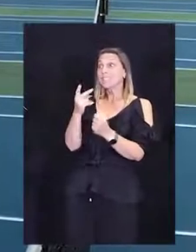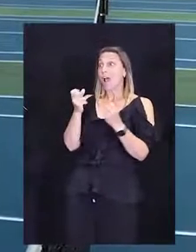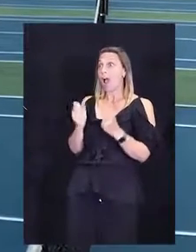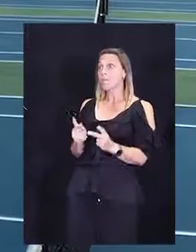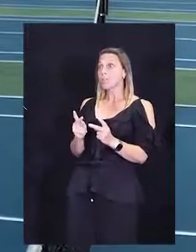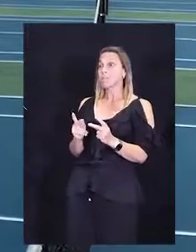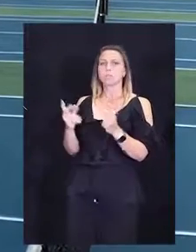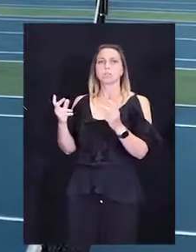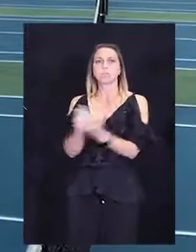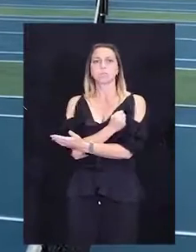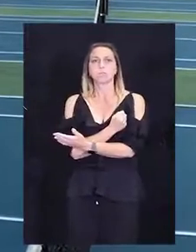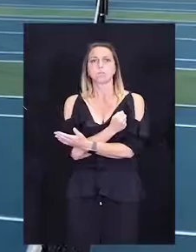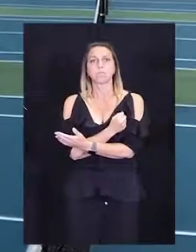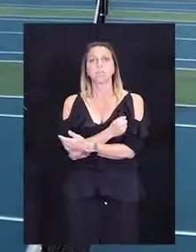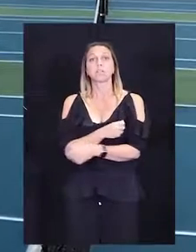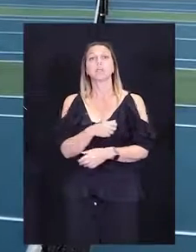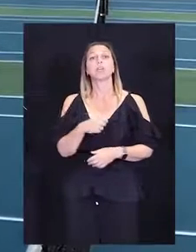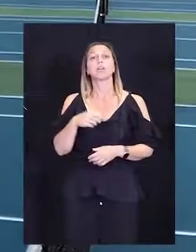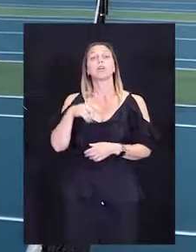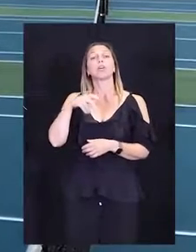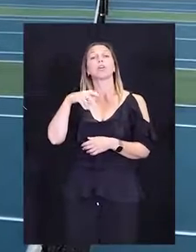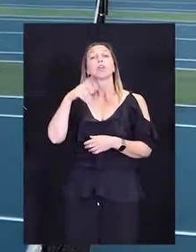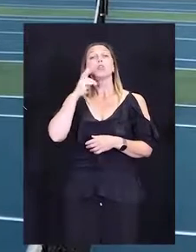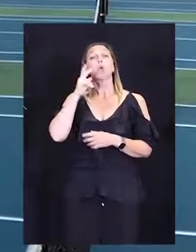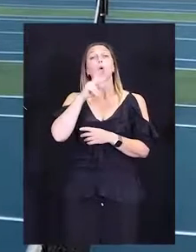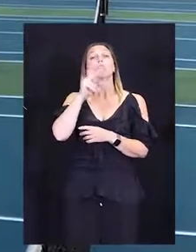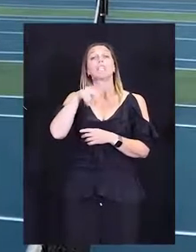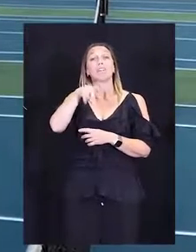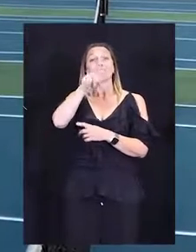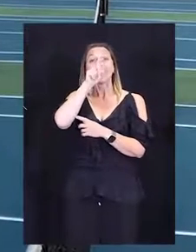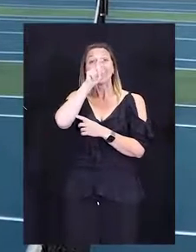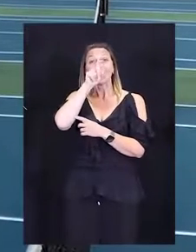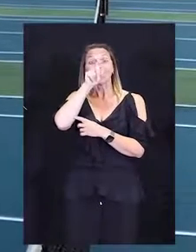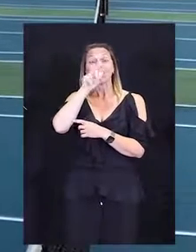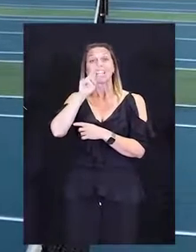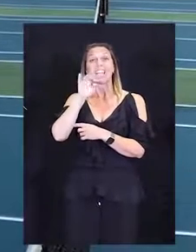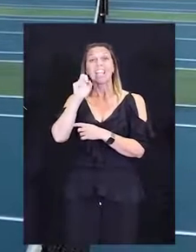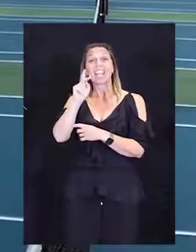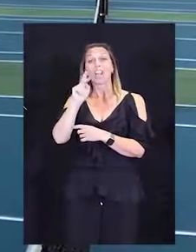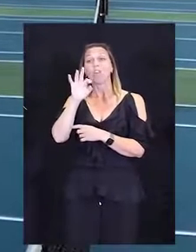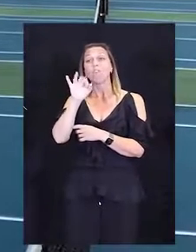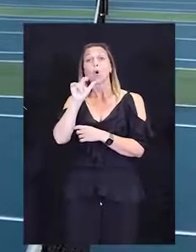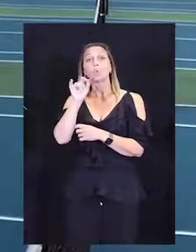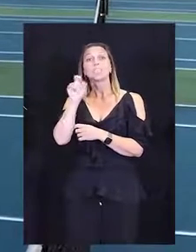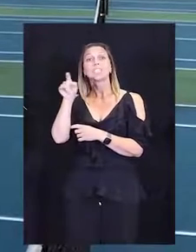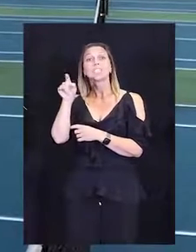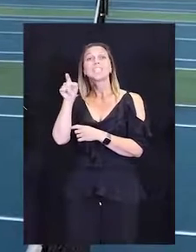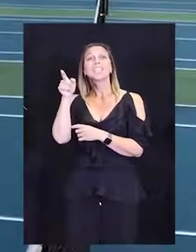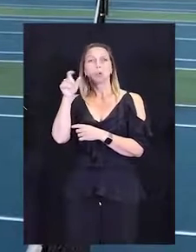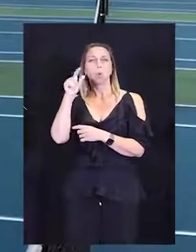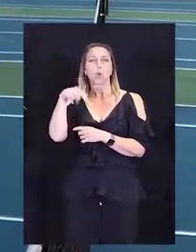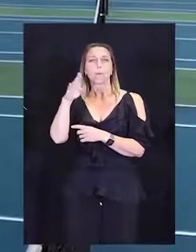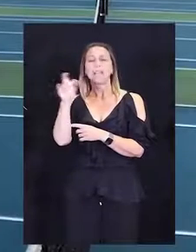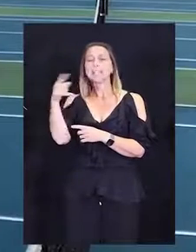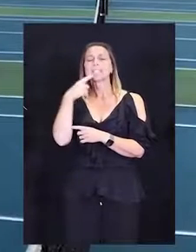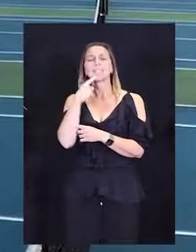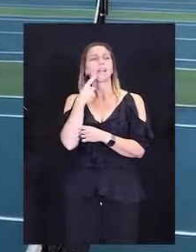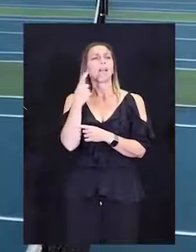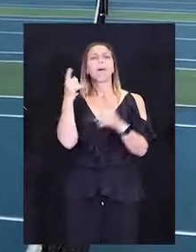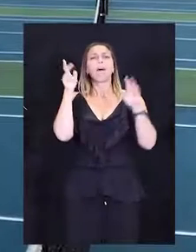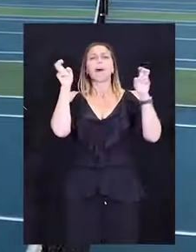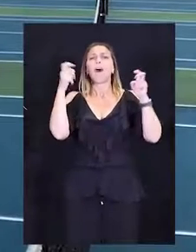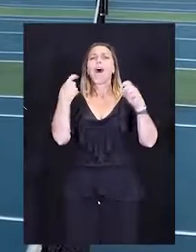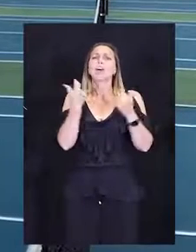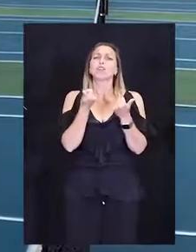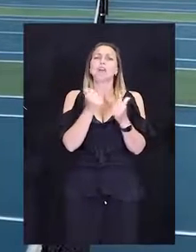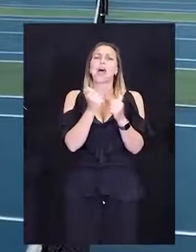it. Who better to endorse this message than Philadelphia Eagles legend, Nick Foles? He once said, "I've always tried to live in